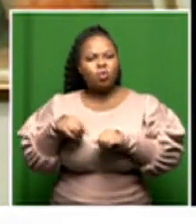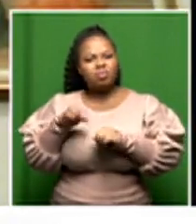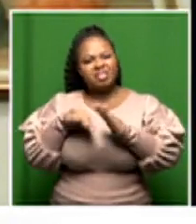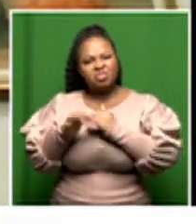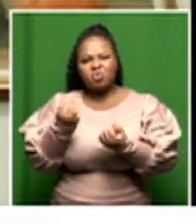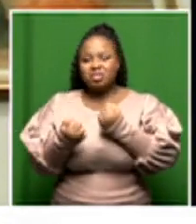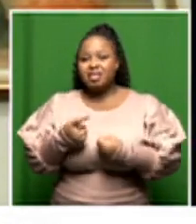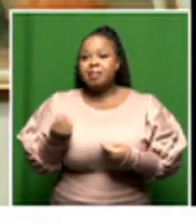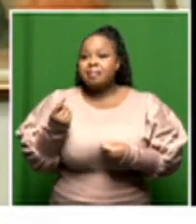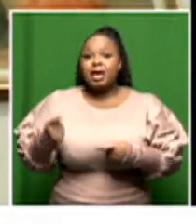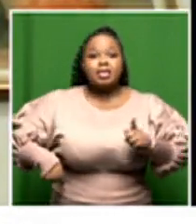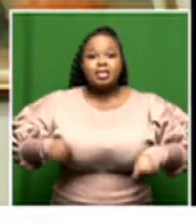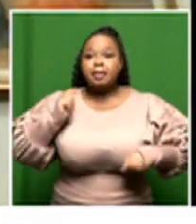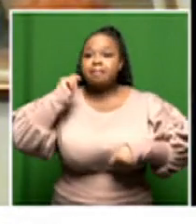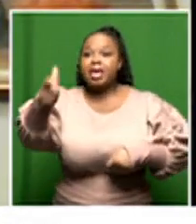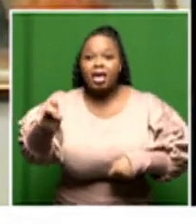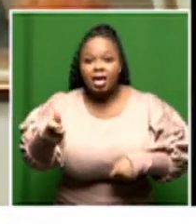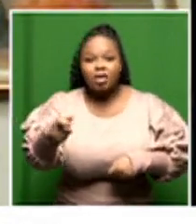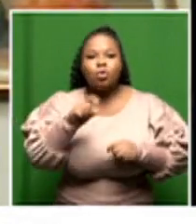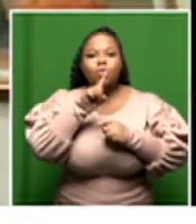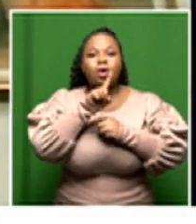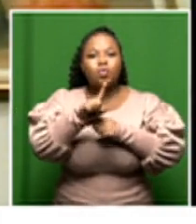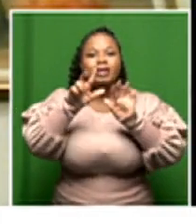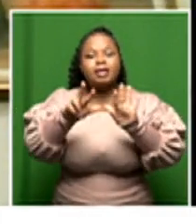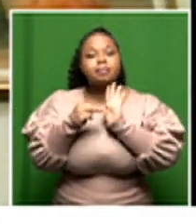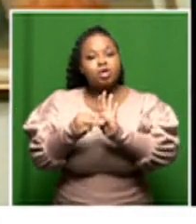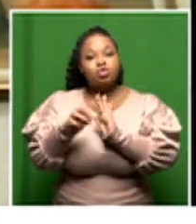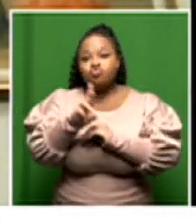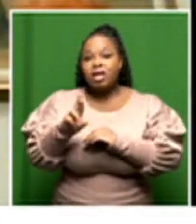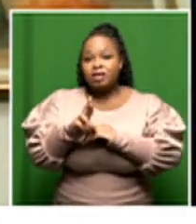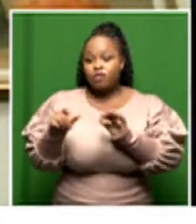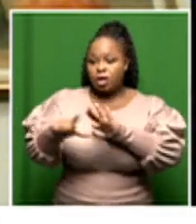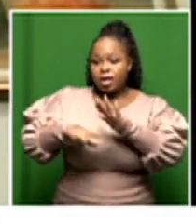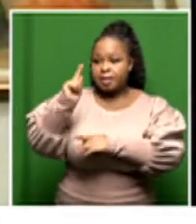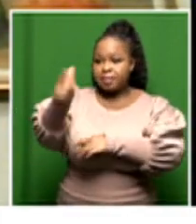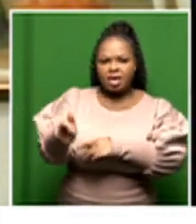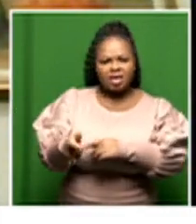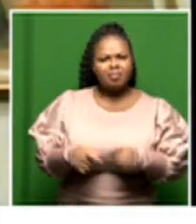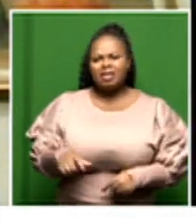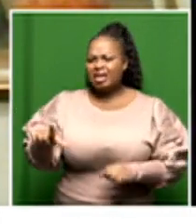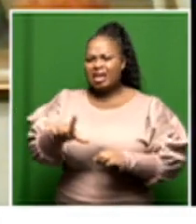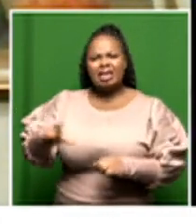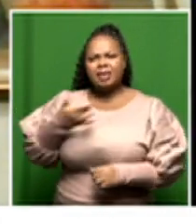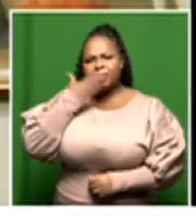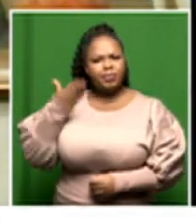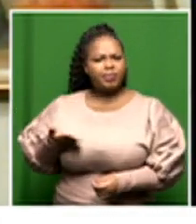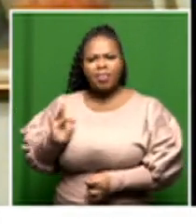was no land. See, this notion of 118 million for land, there was 118 million is